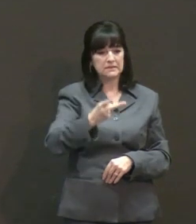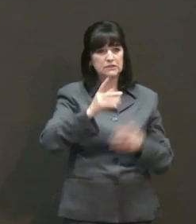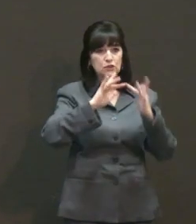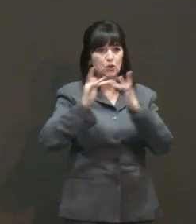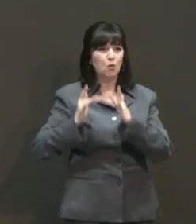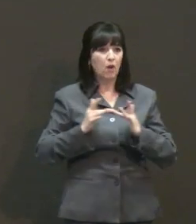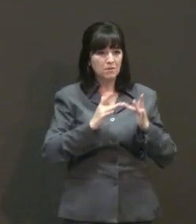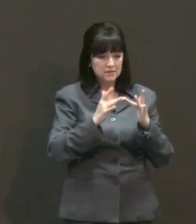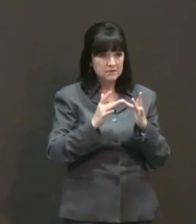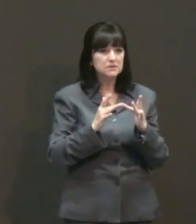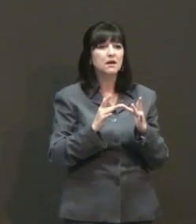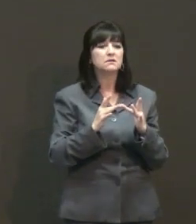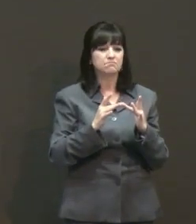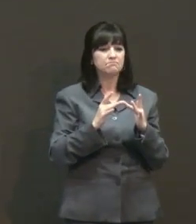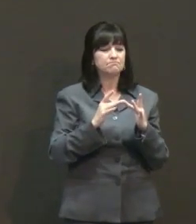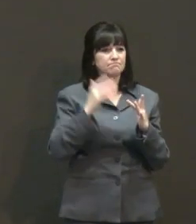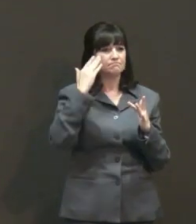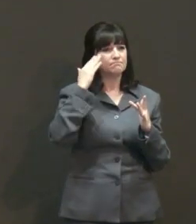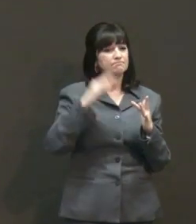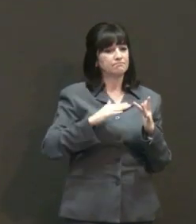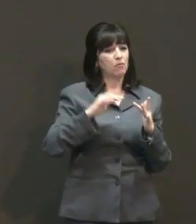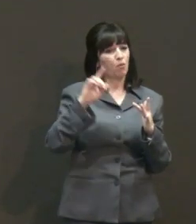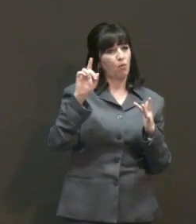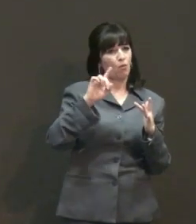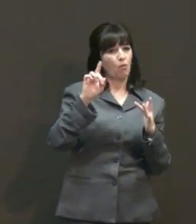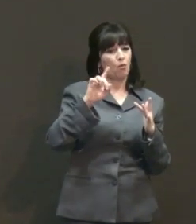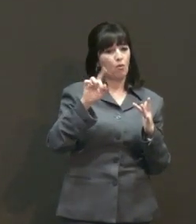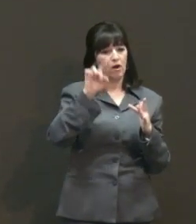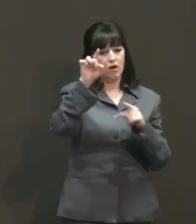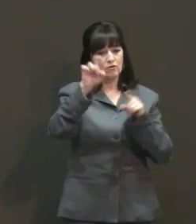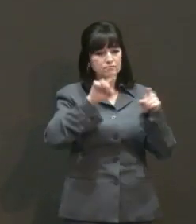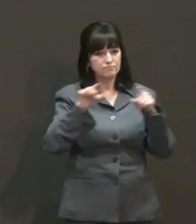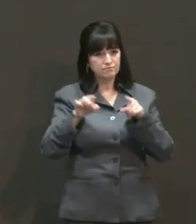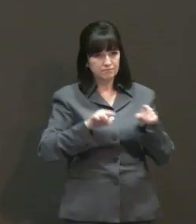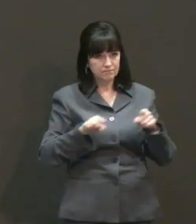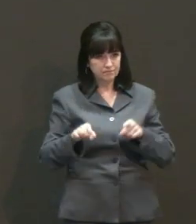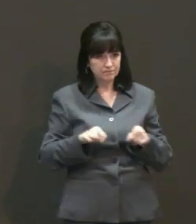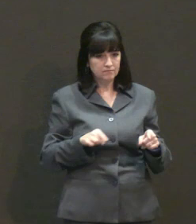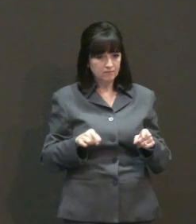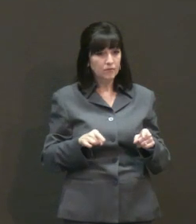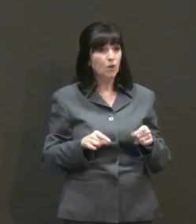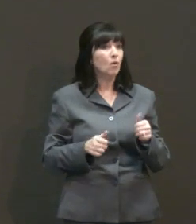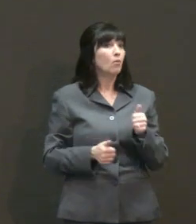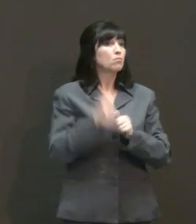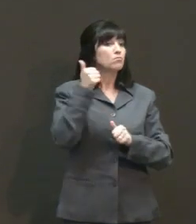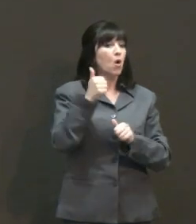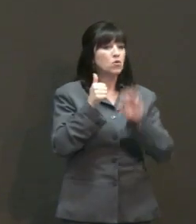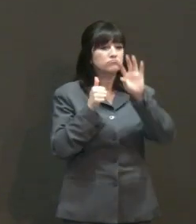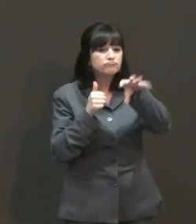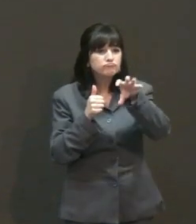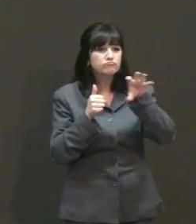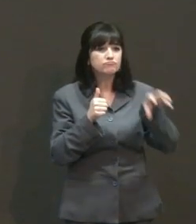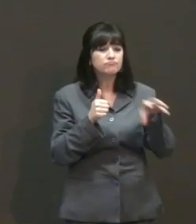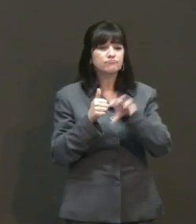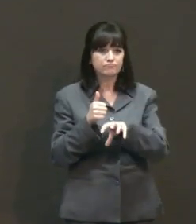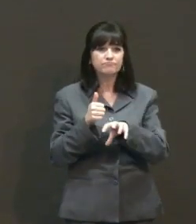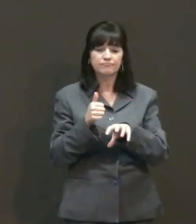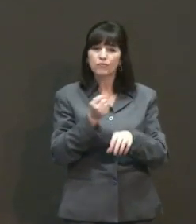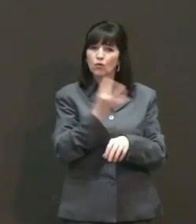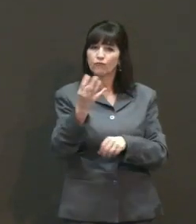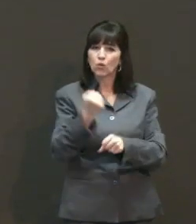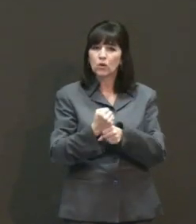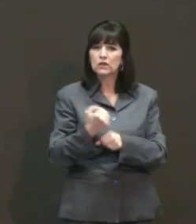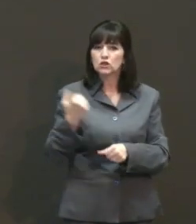heat maps where the concentration of more cases is than others. We ran into this years ago, if you remember,